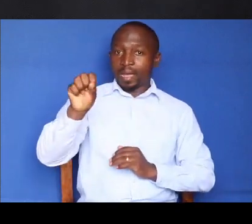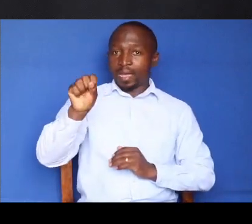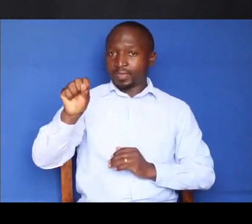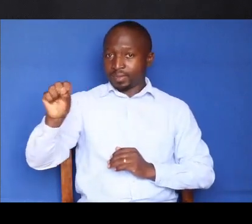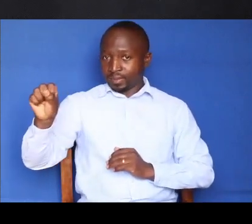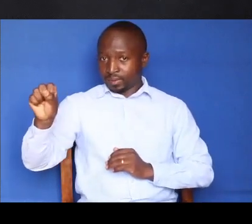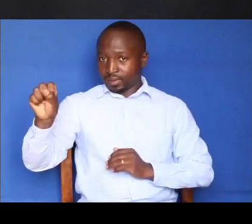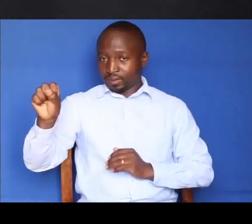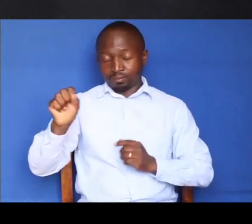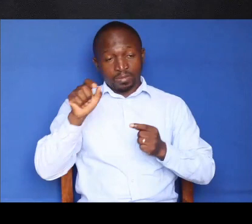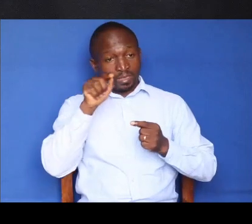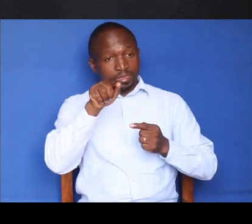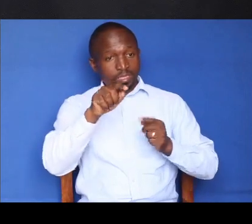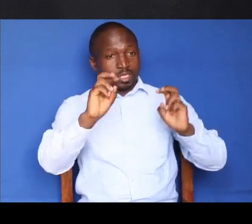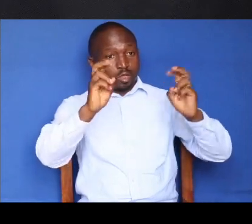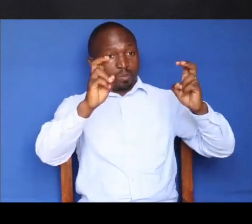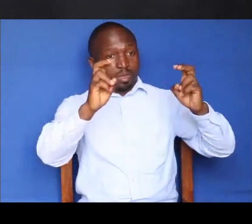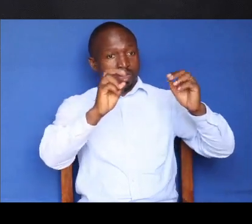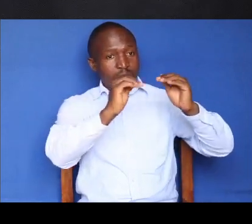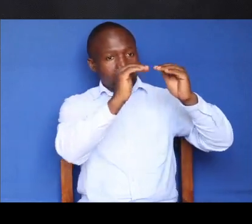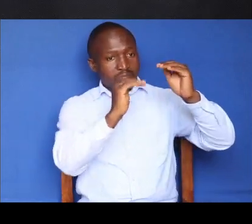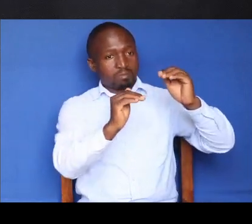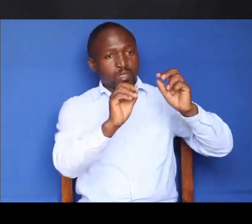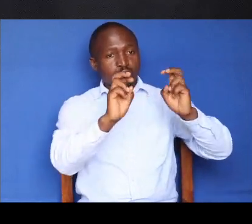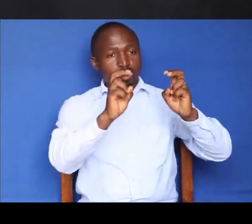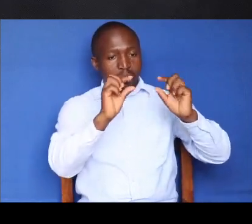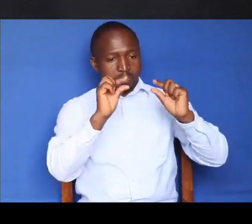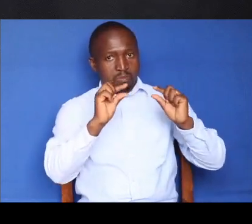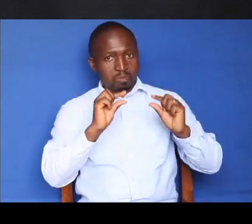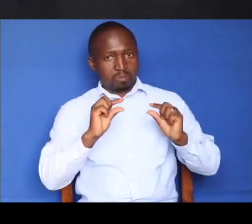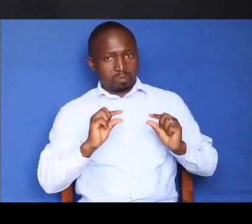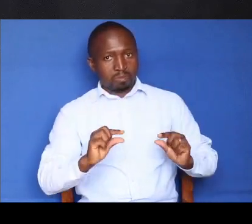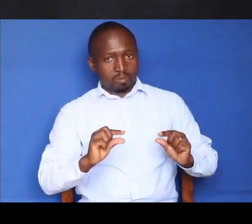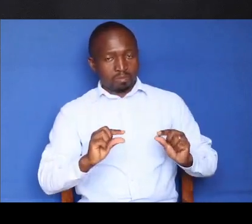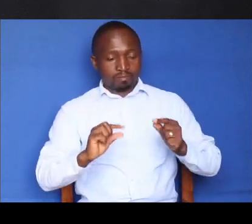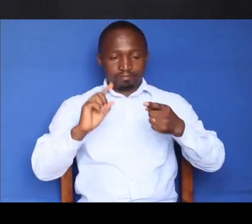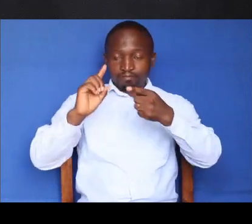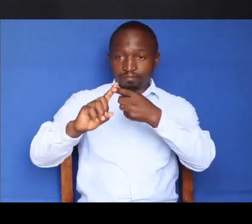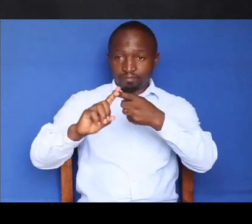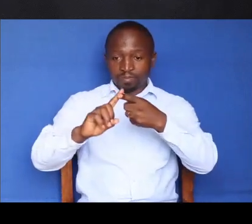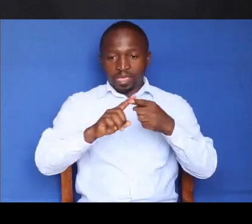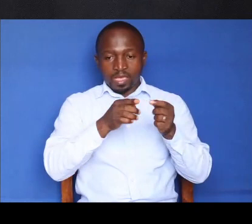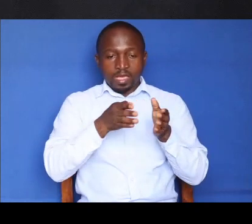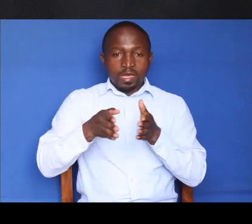has a number of subtopics. One of the subtopics is of river system. But